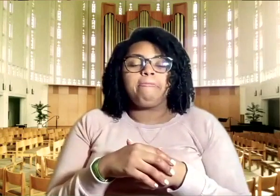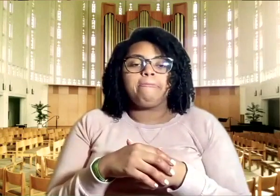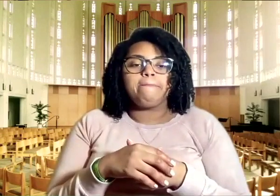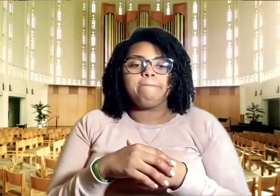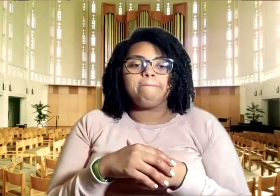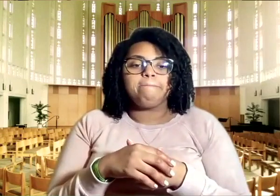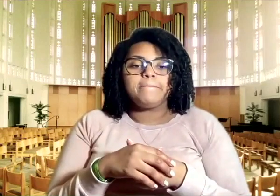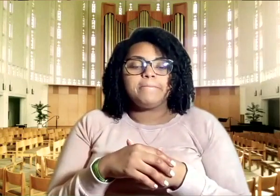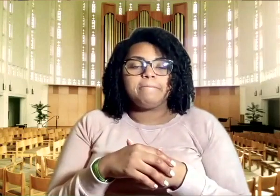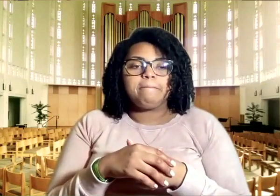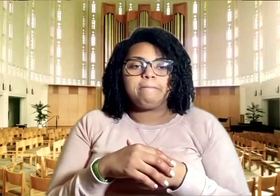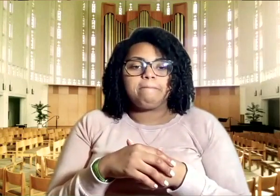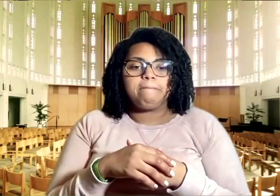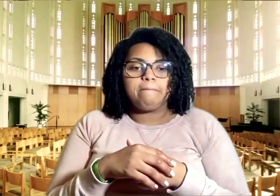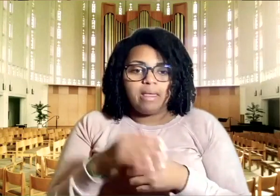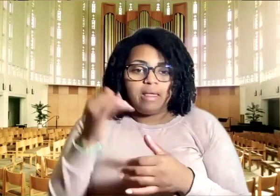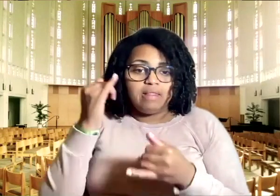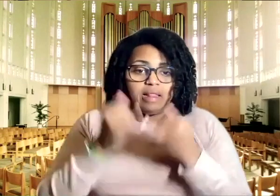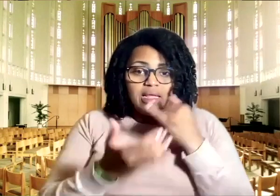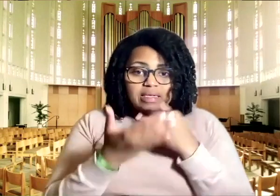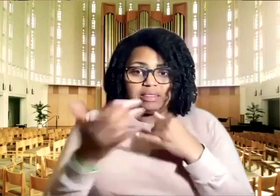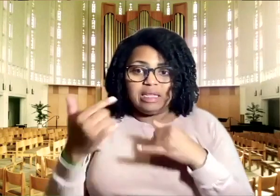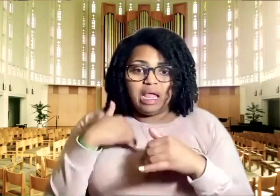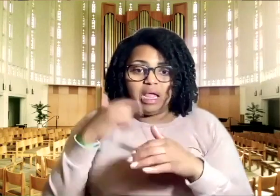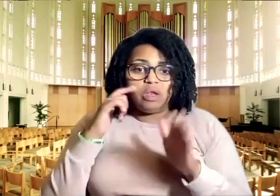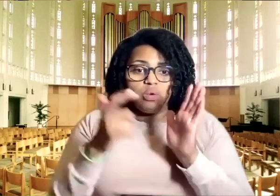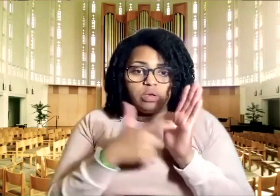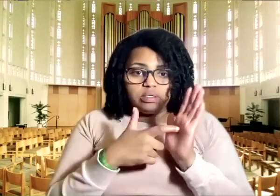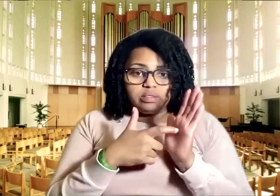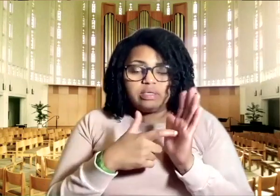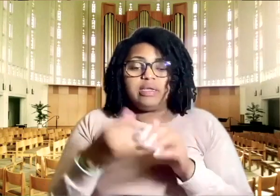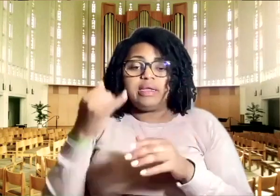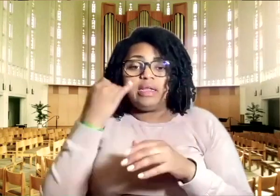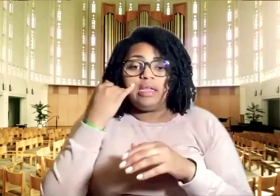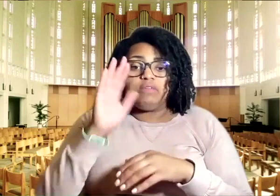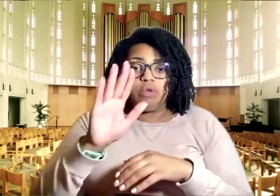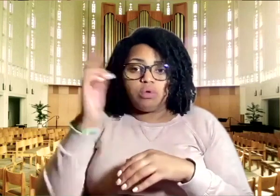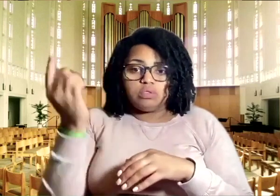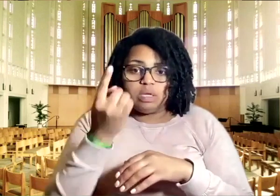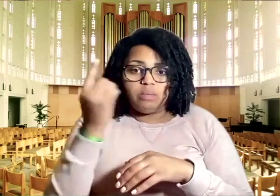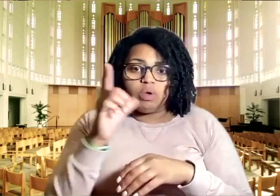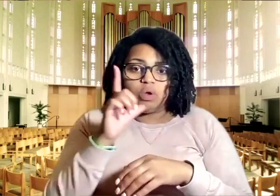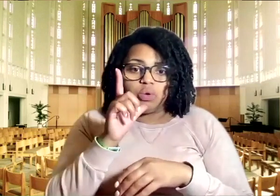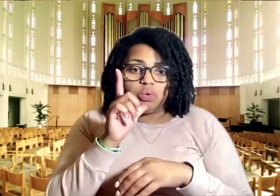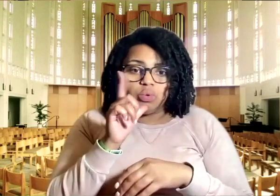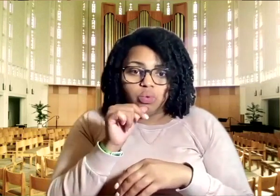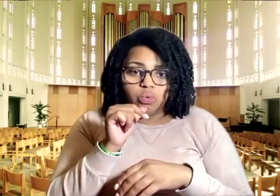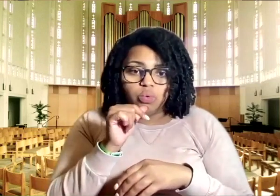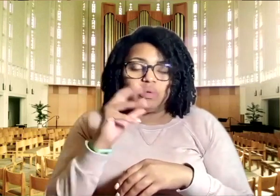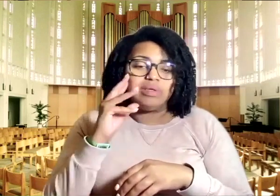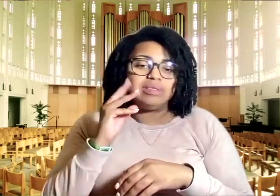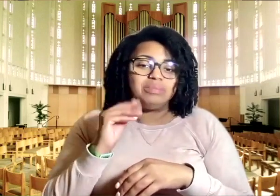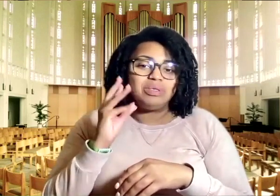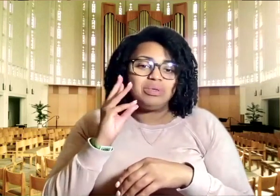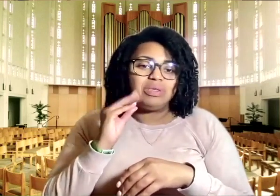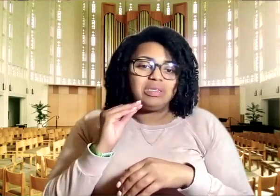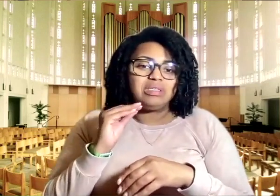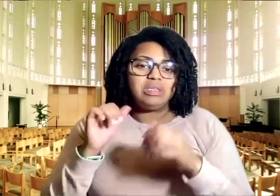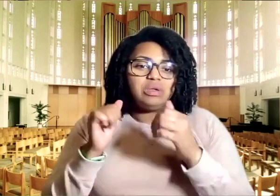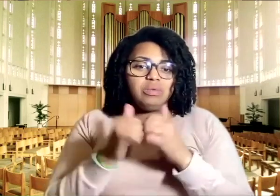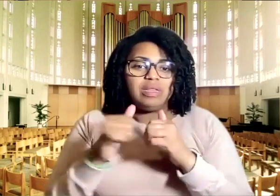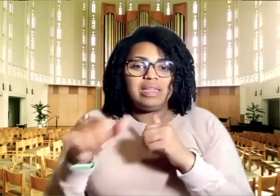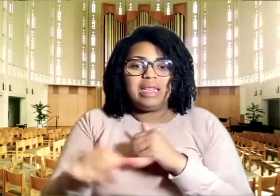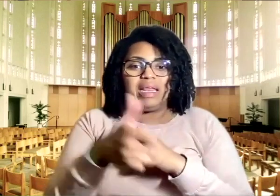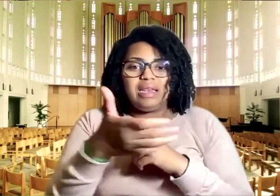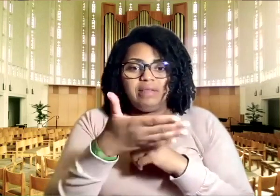And then the last thing I'll note is that if you are somebody who has experience with any of the things that